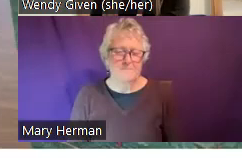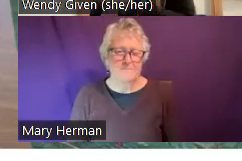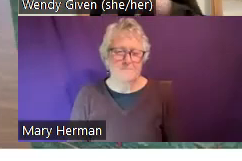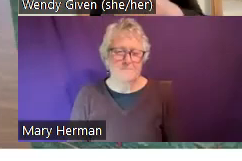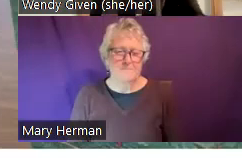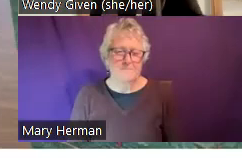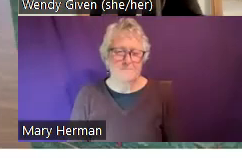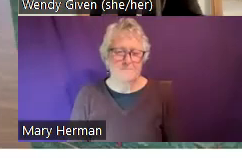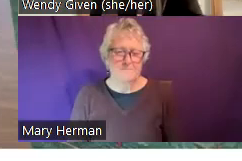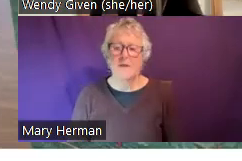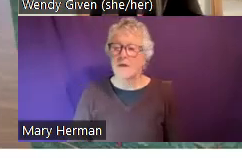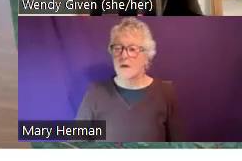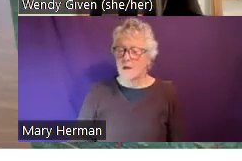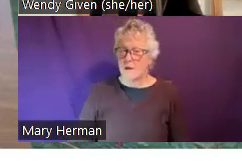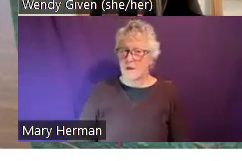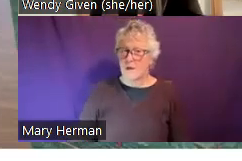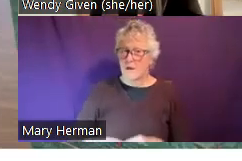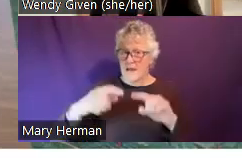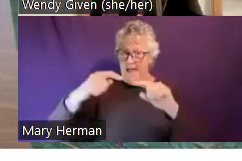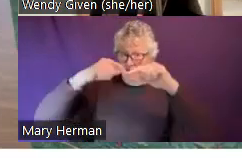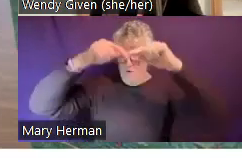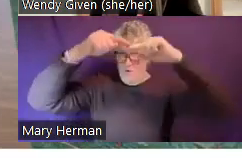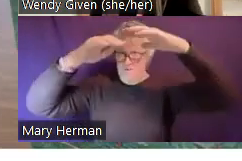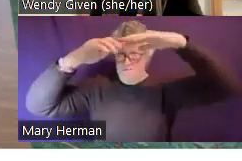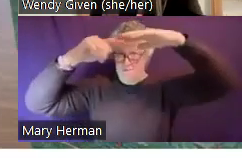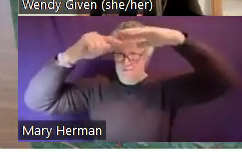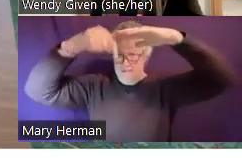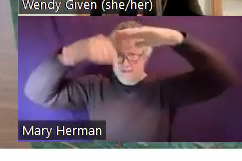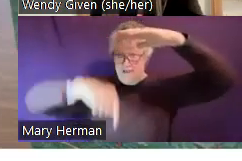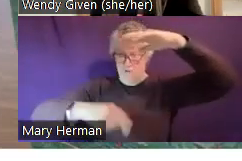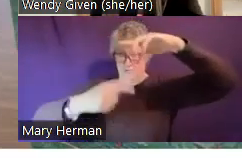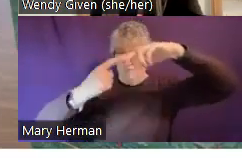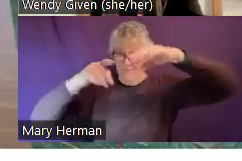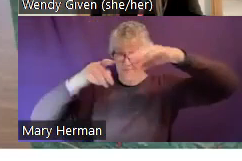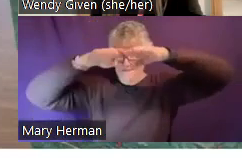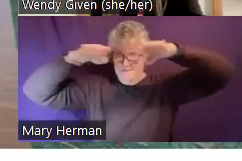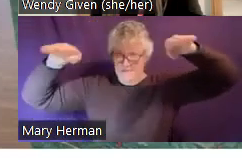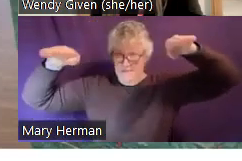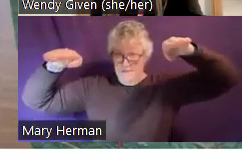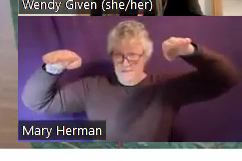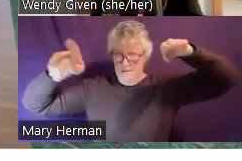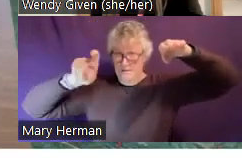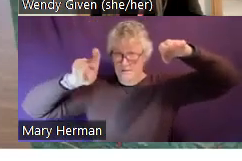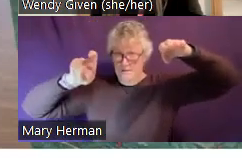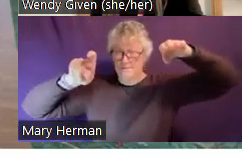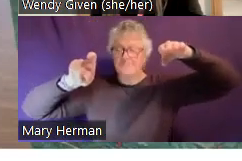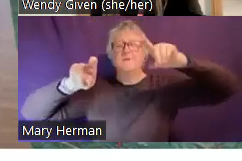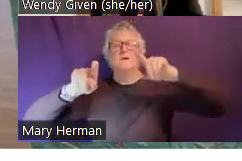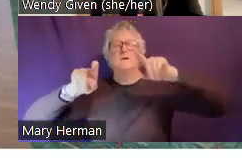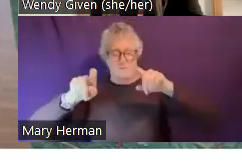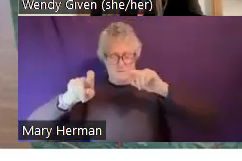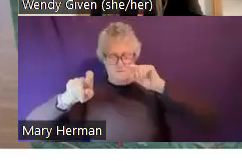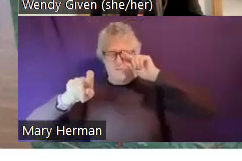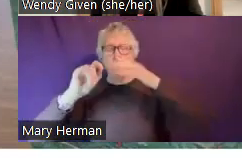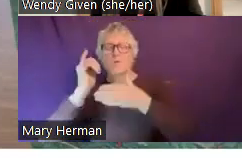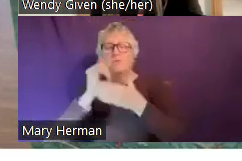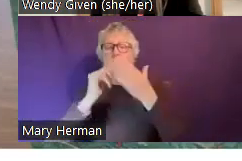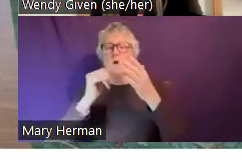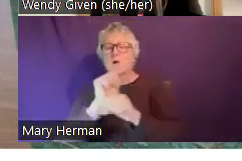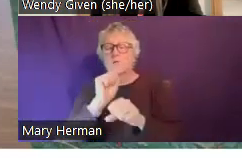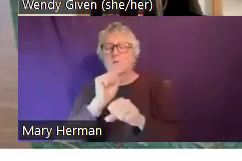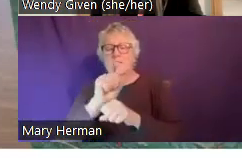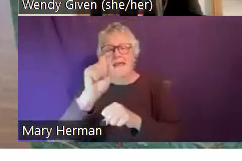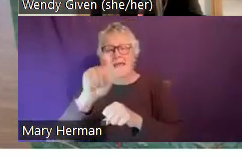Yeah, how far down can it go from the ceiling? So it has to, the artwork needs to be at least